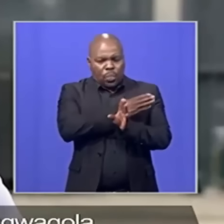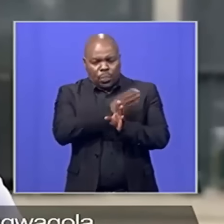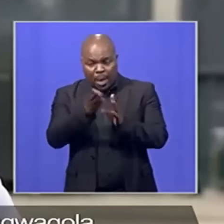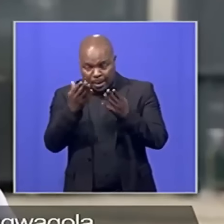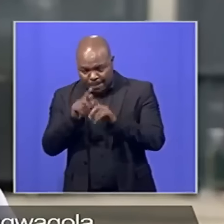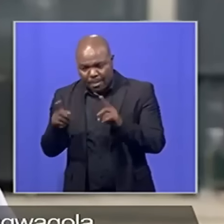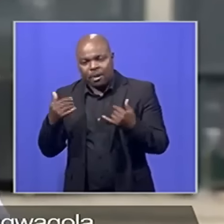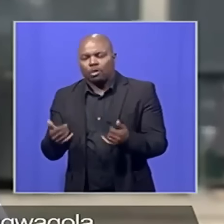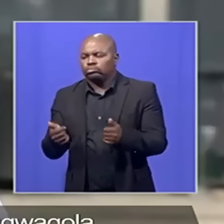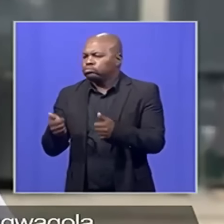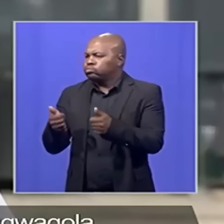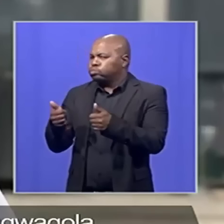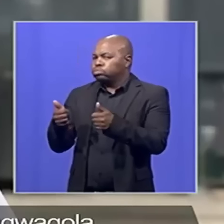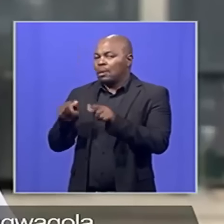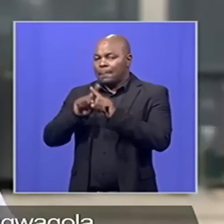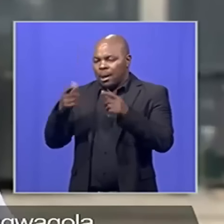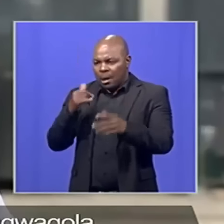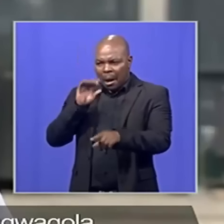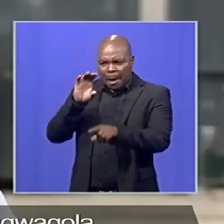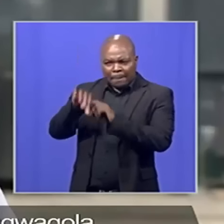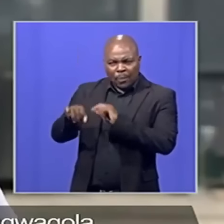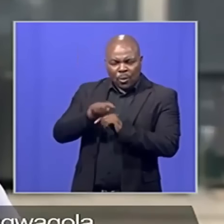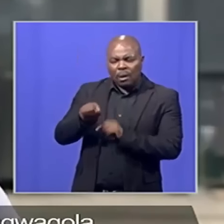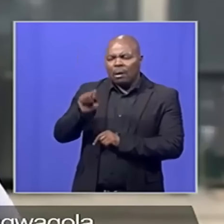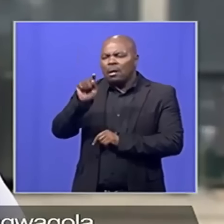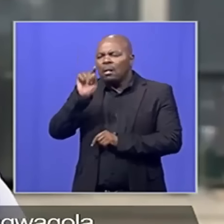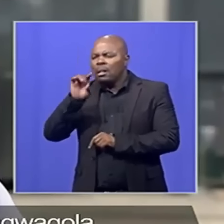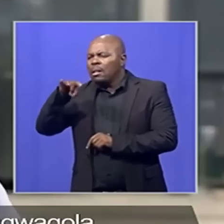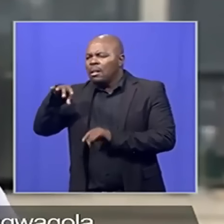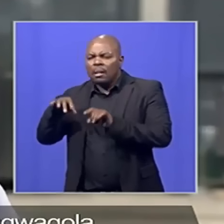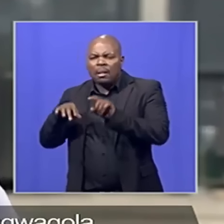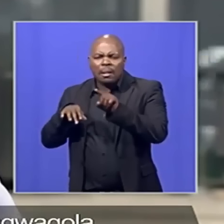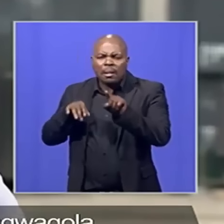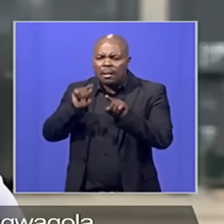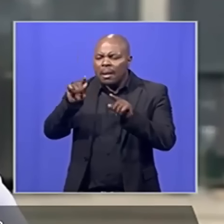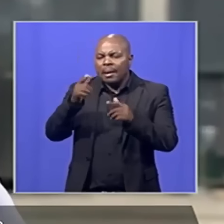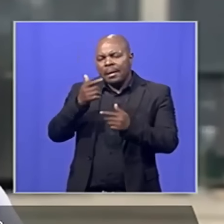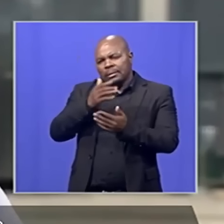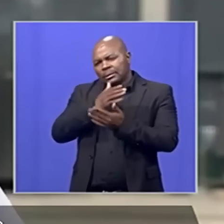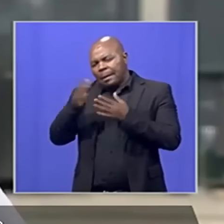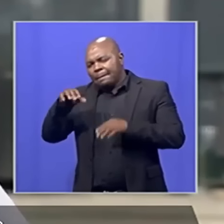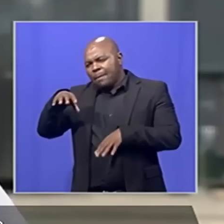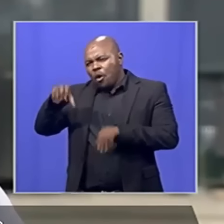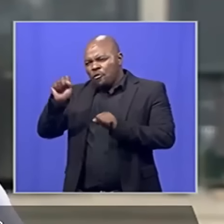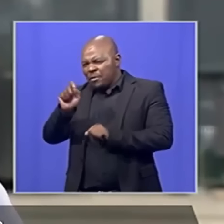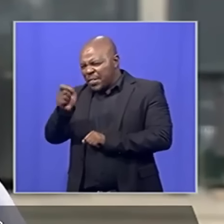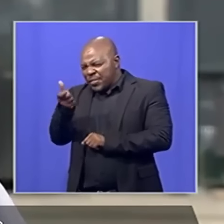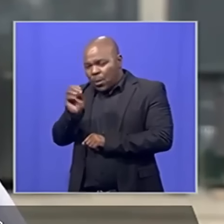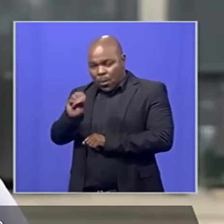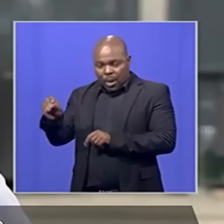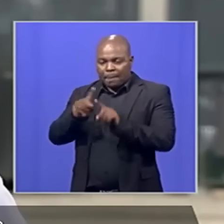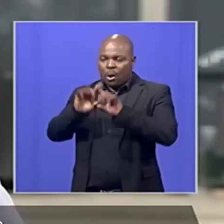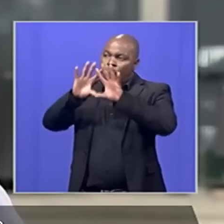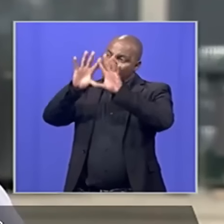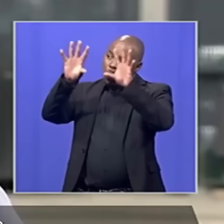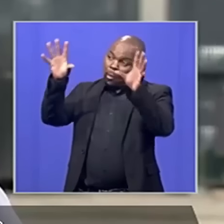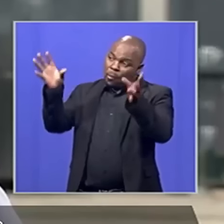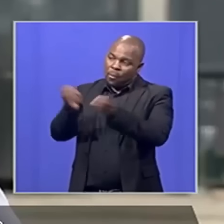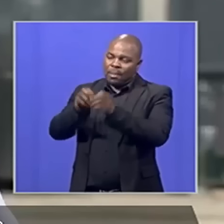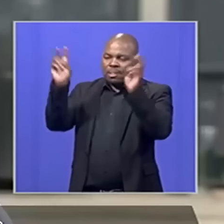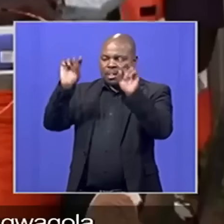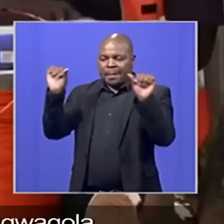But what we are picking up is that here and there might be some single outage, but overall the power is back